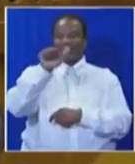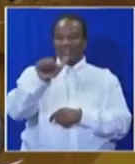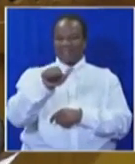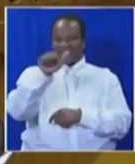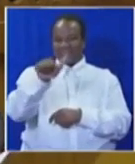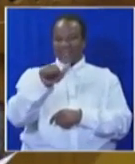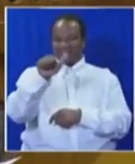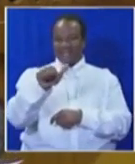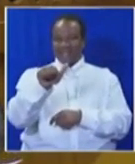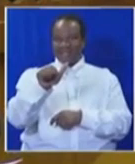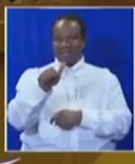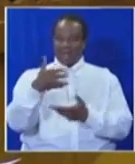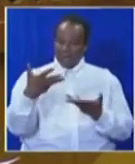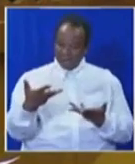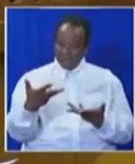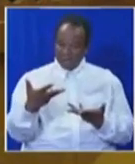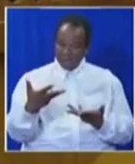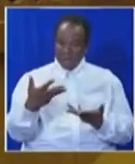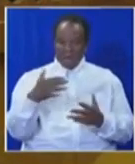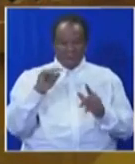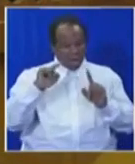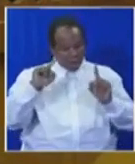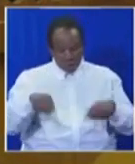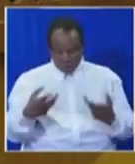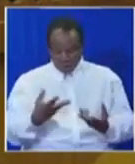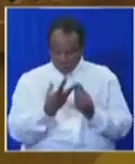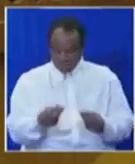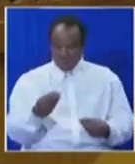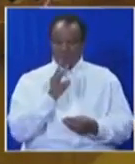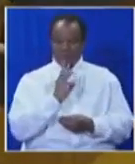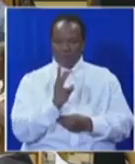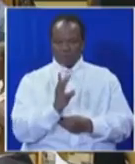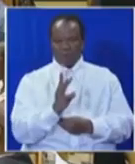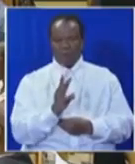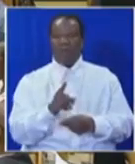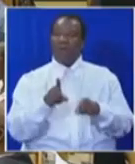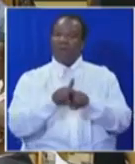run a bath, especially given the current water crisis, let alone this country.